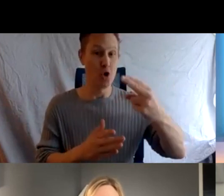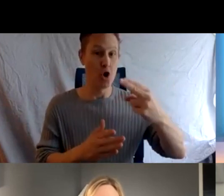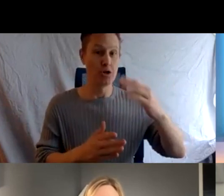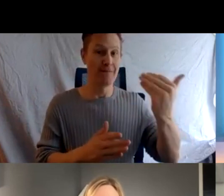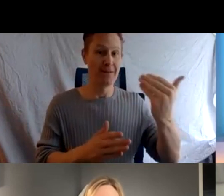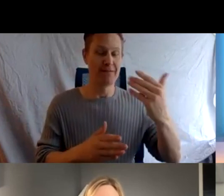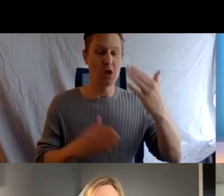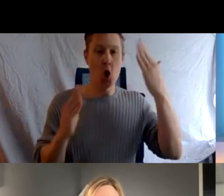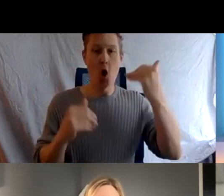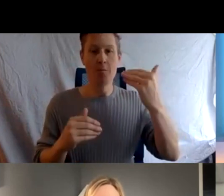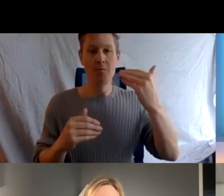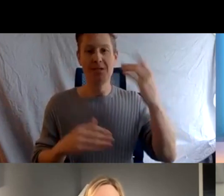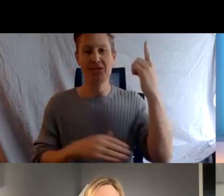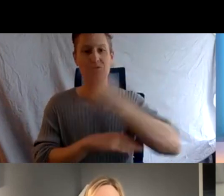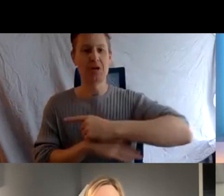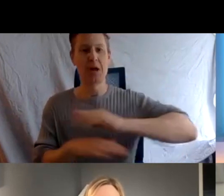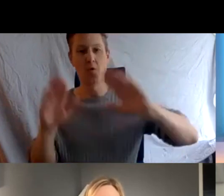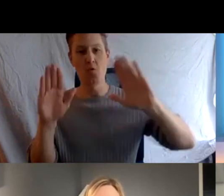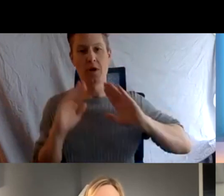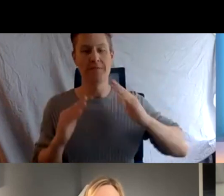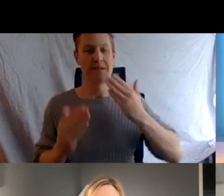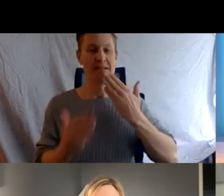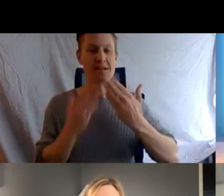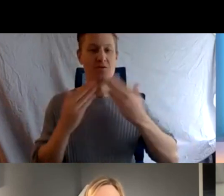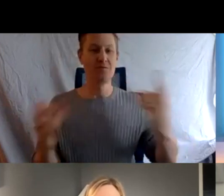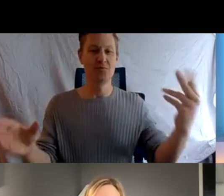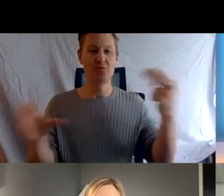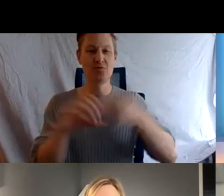great rest of your day. Thank you all for joining us.